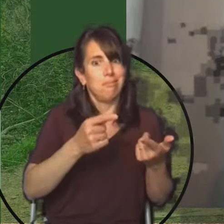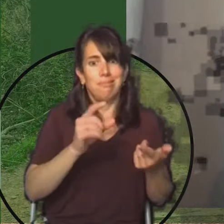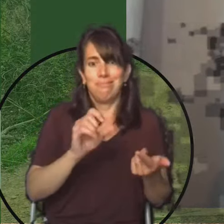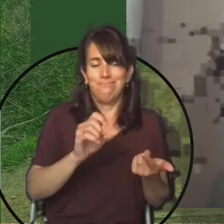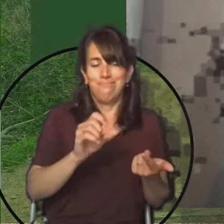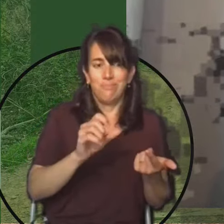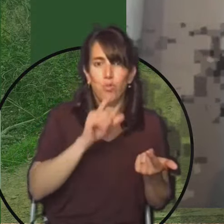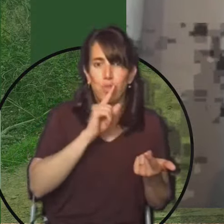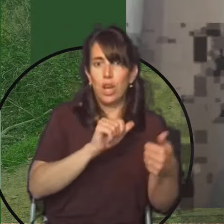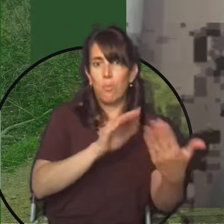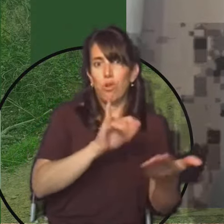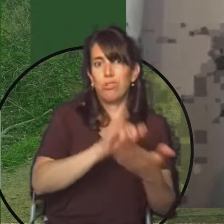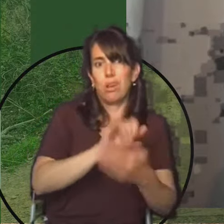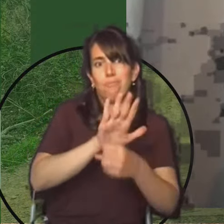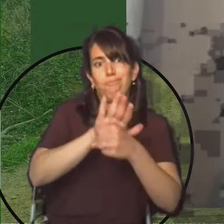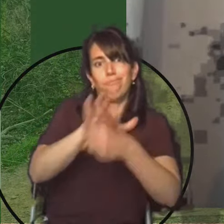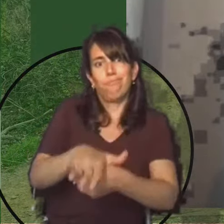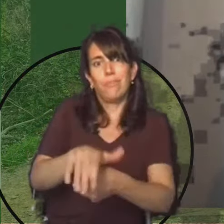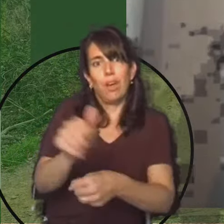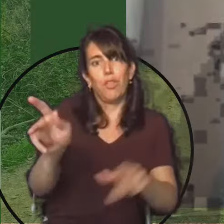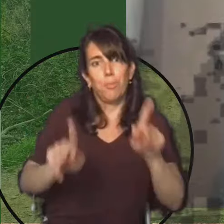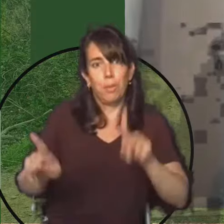And I'll stop there.